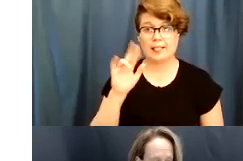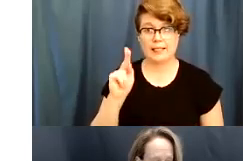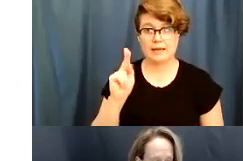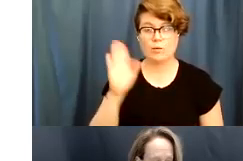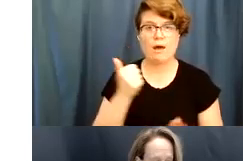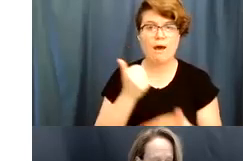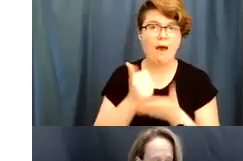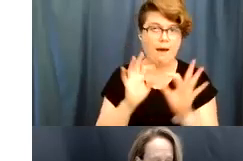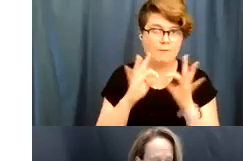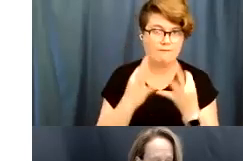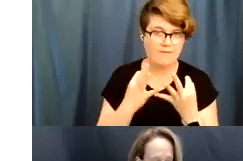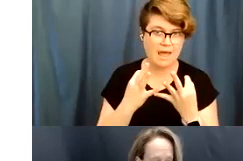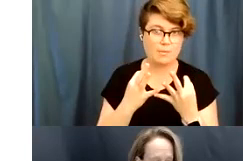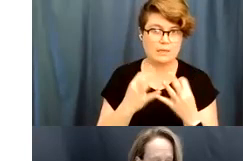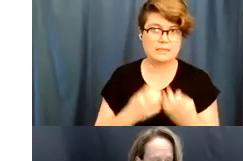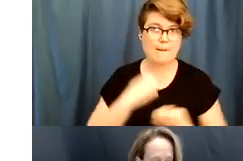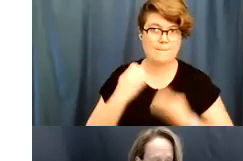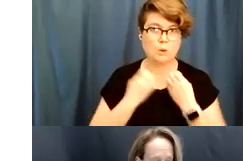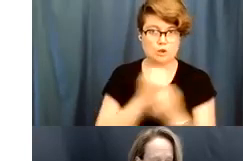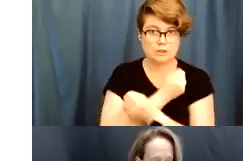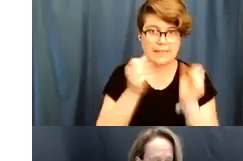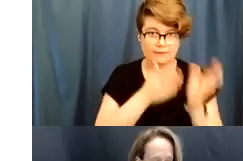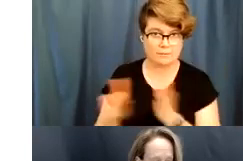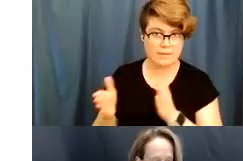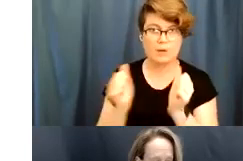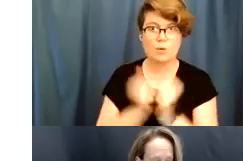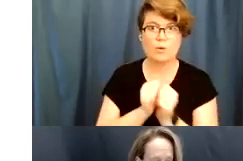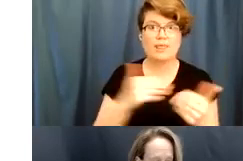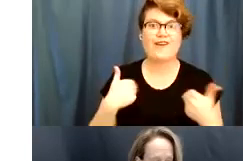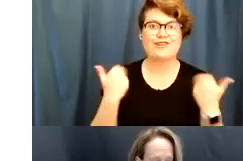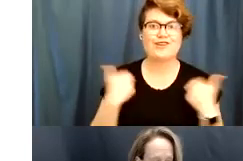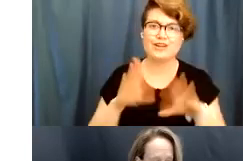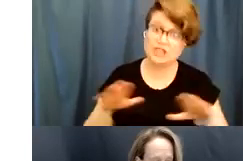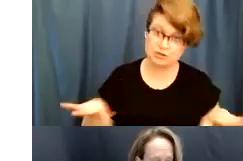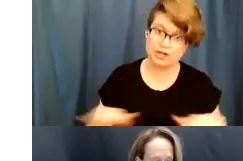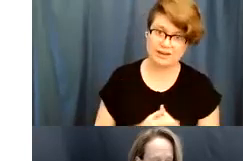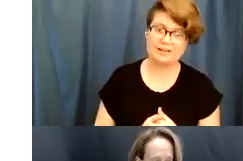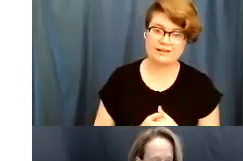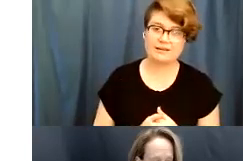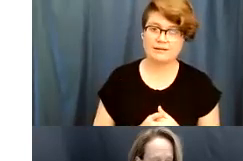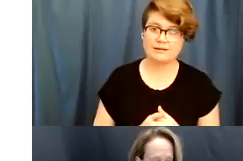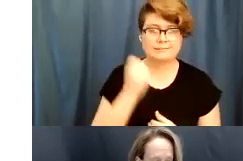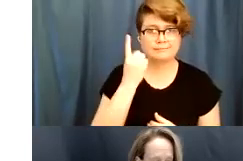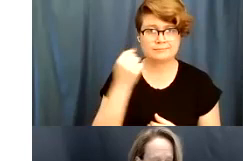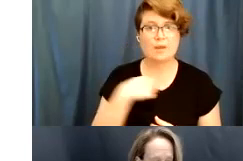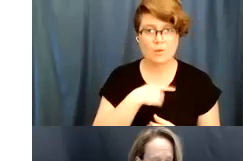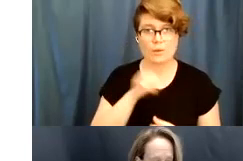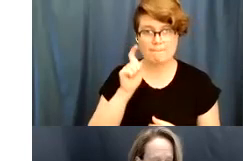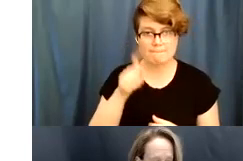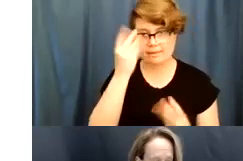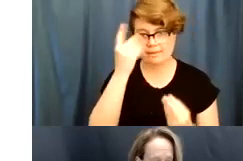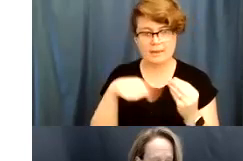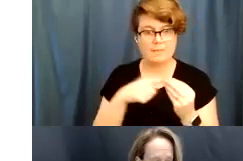families emotionally safety plan with their younger children, because we really do have to think about